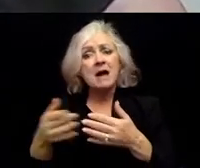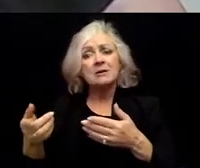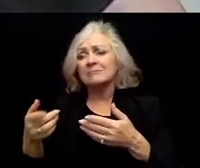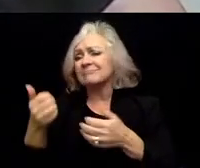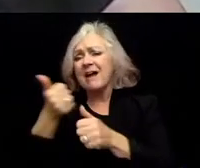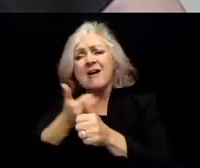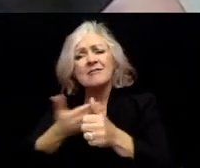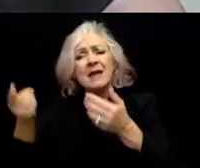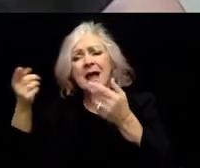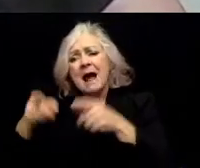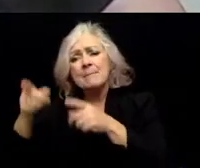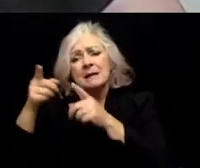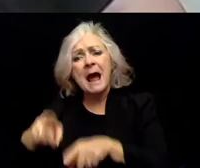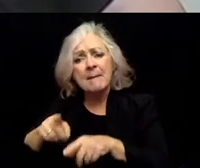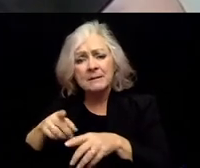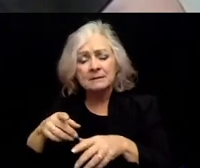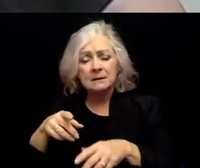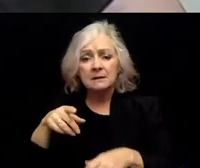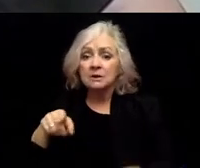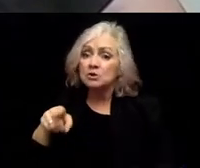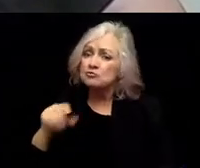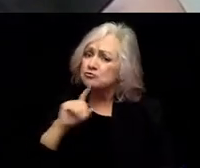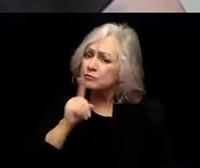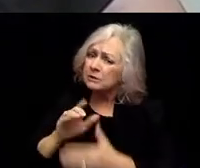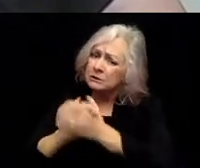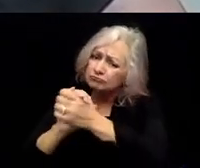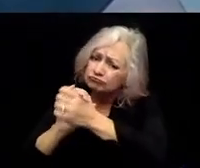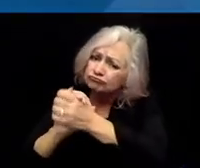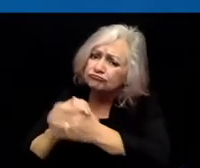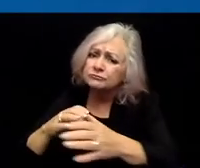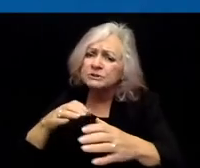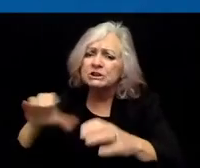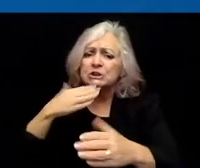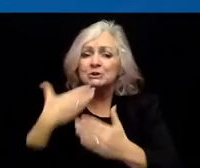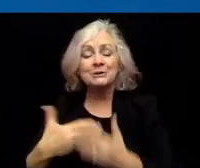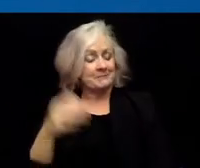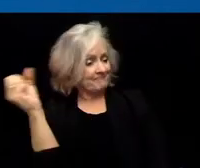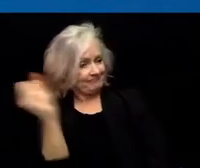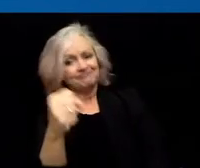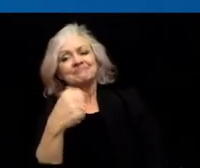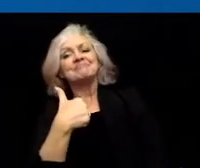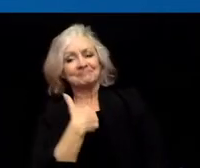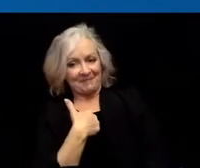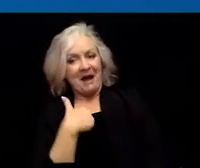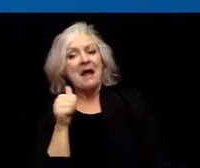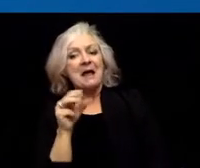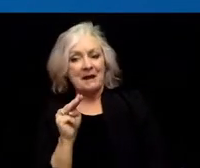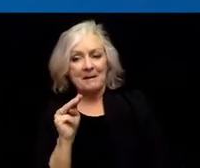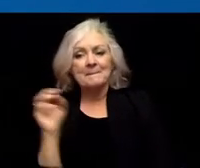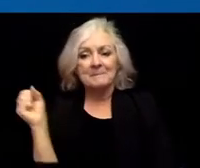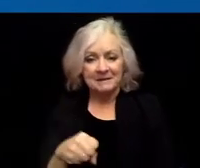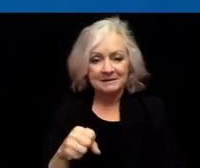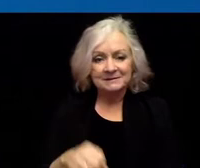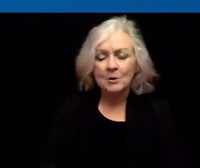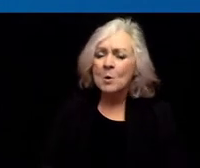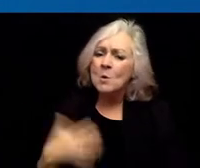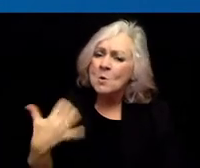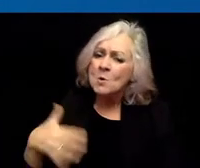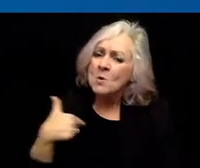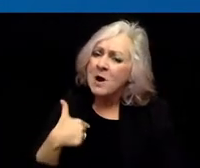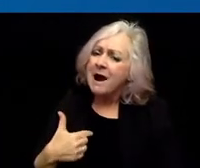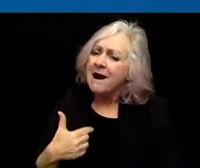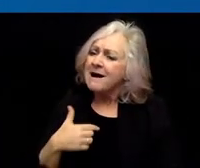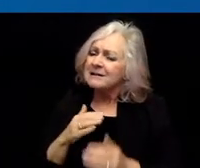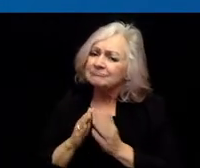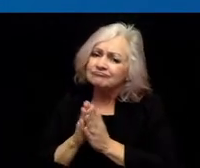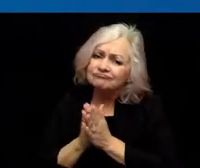lose all that weight, you did really good. I am. Yeah, you are. I am. Don, I love your passion. Thank